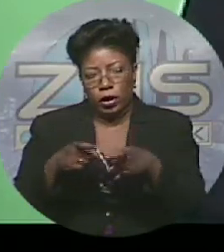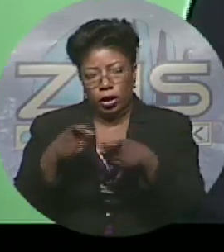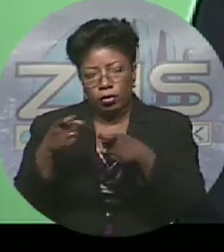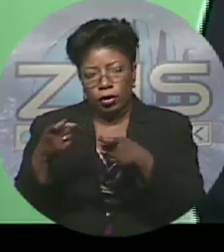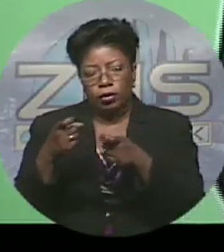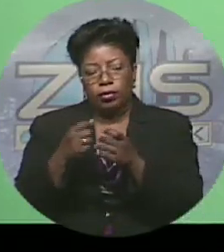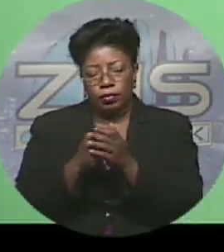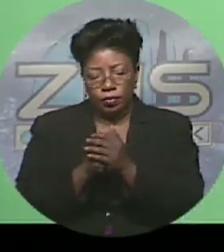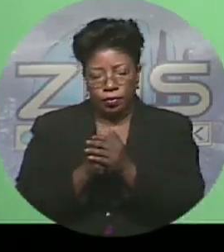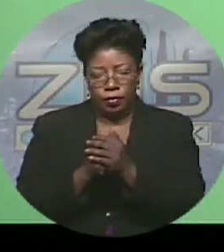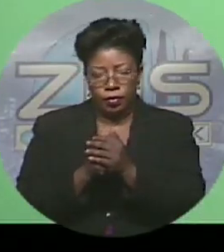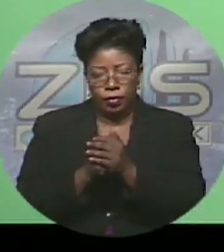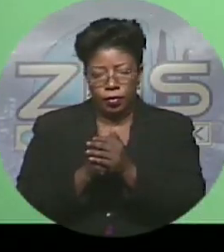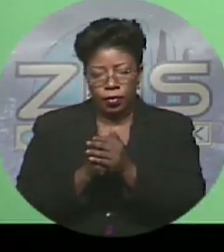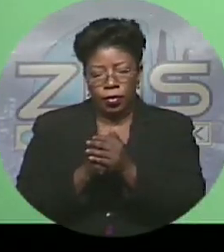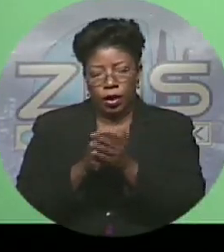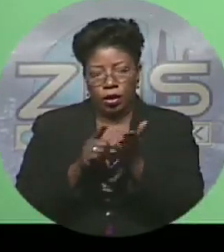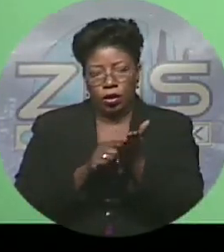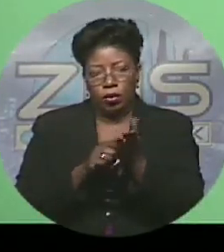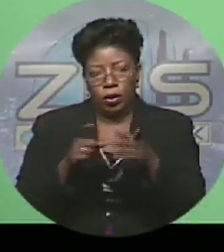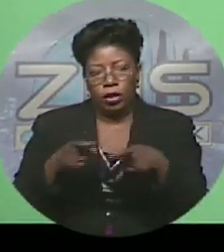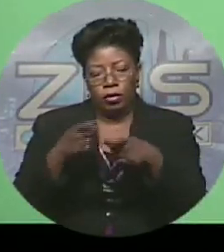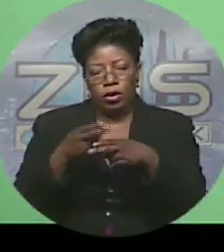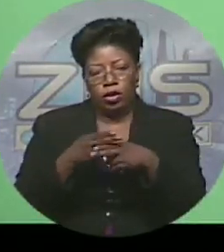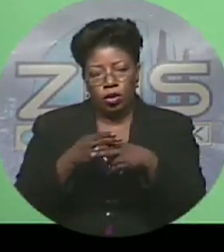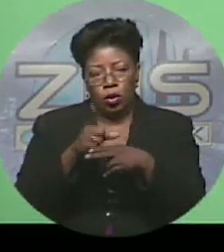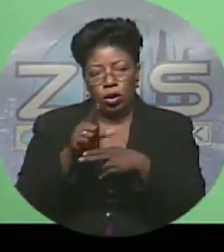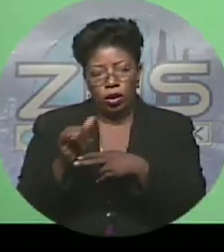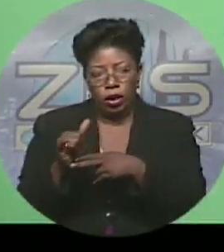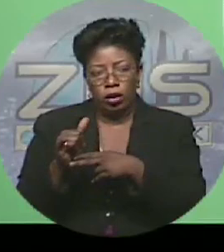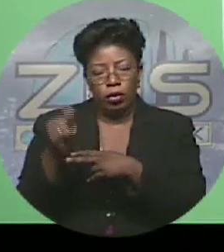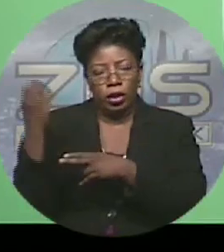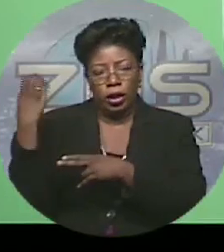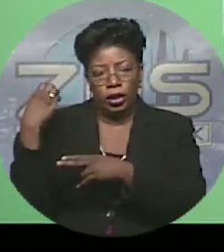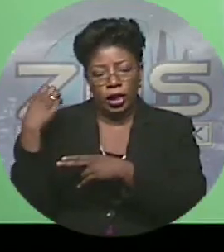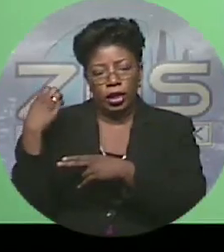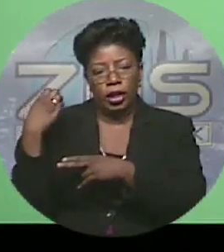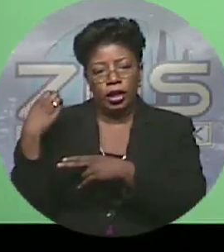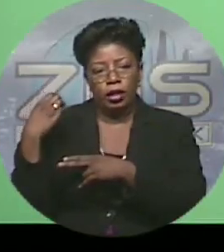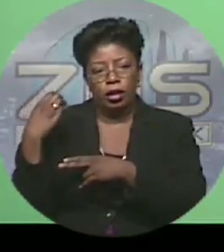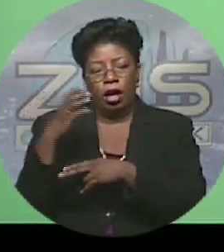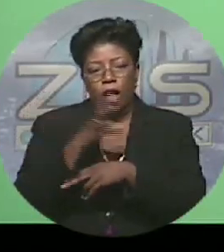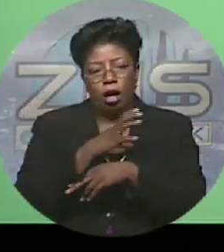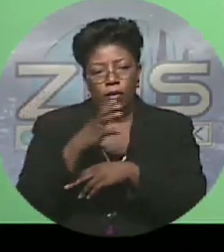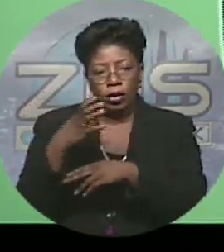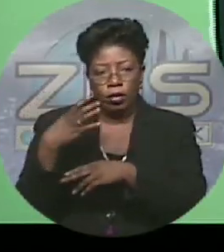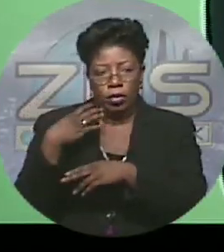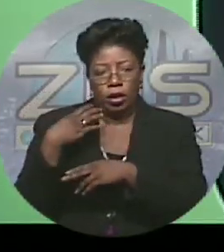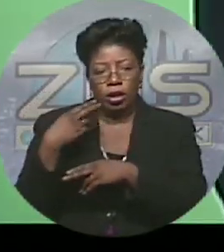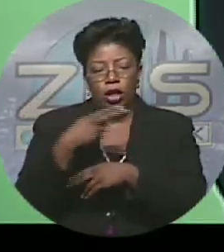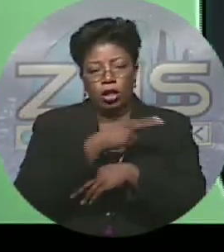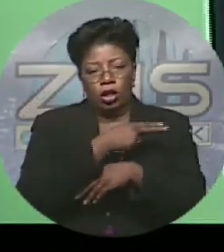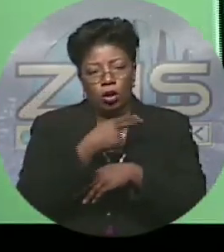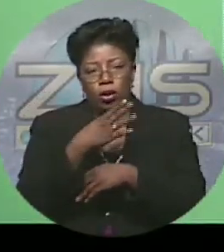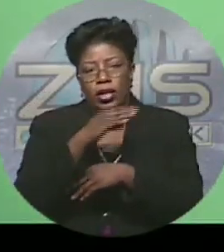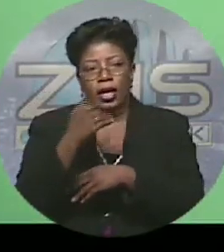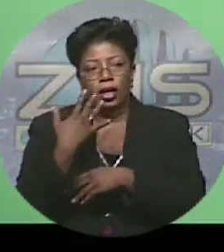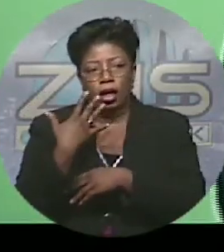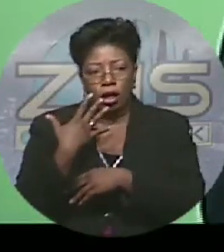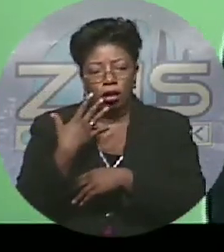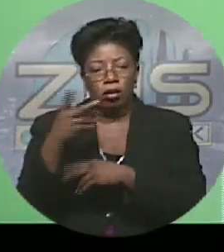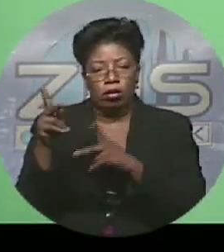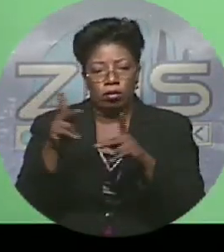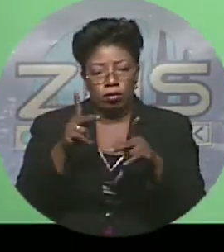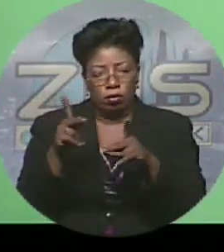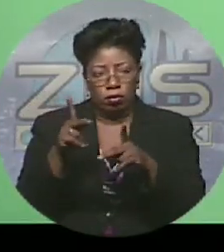A press release will be issued shortly regarding the executive committee, the party mission statement, the logos and colors, party convention,